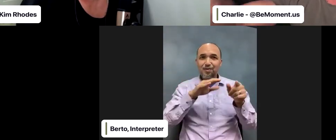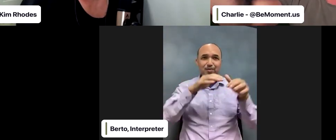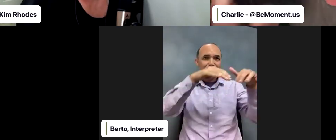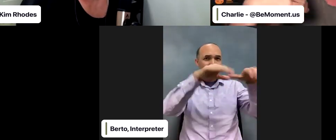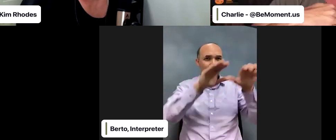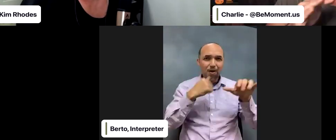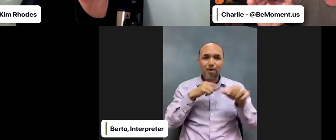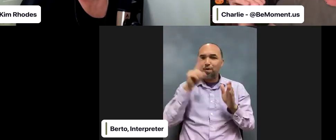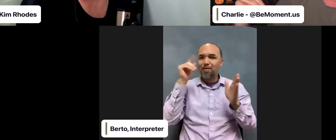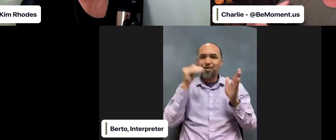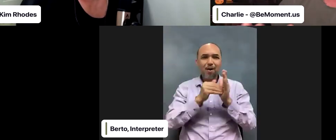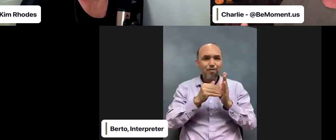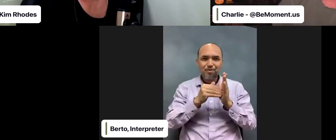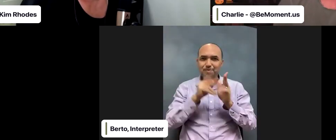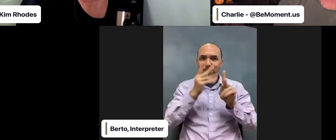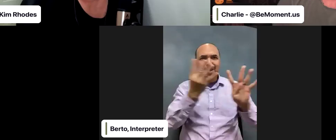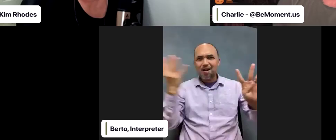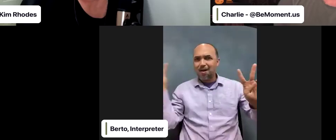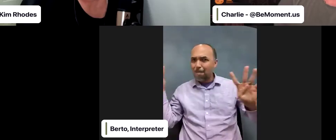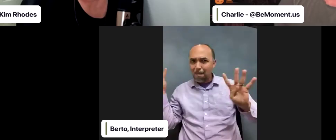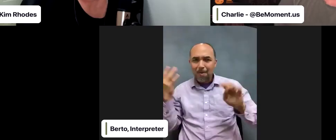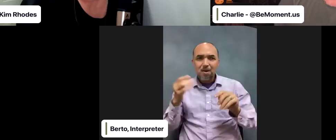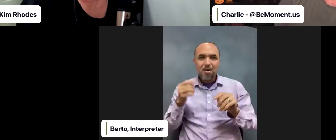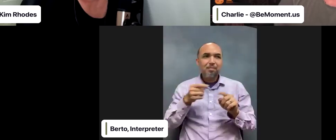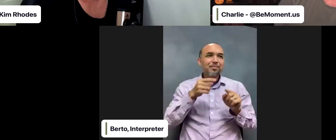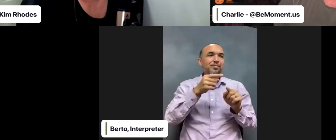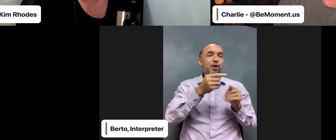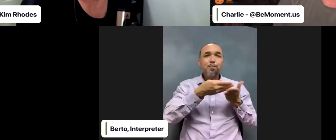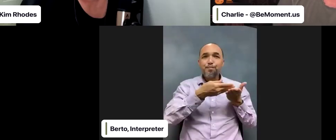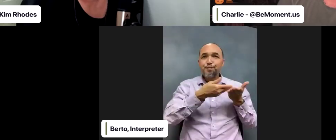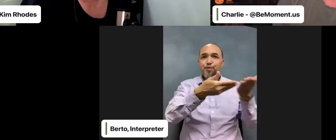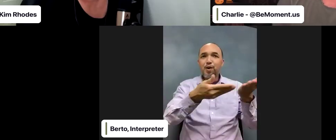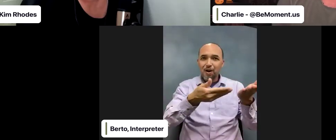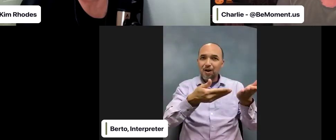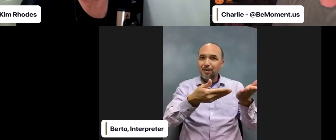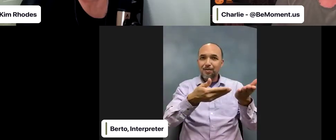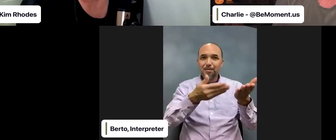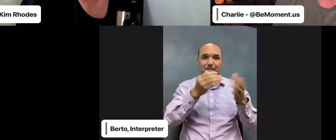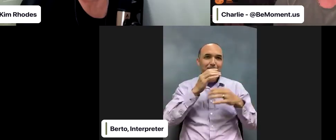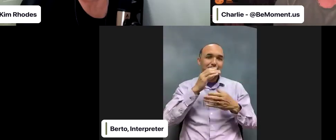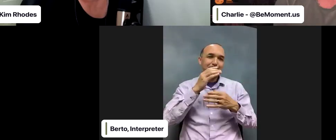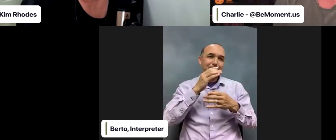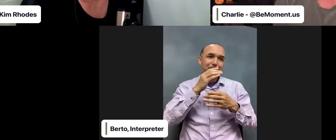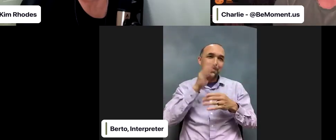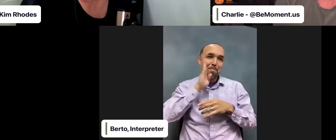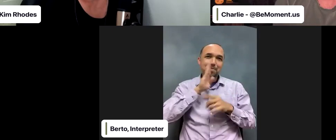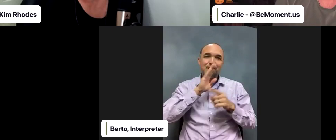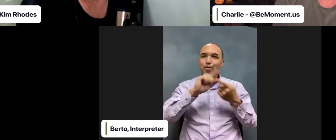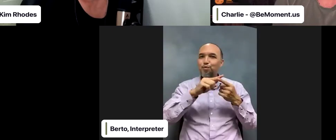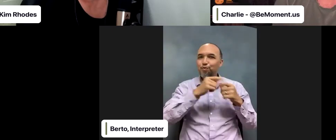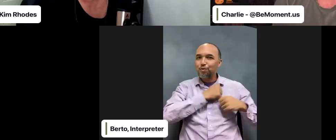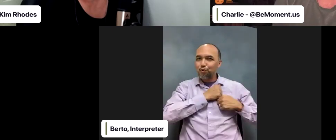to all the guys on the different boats. And he was that guy. When he died, he left his effects in a safe.